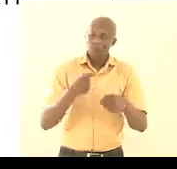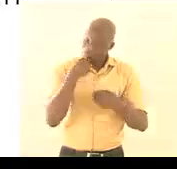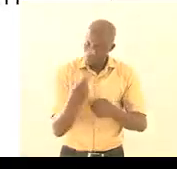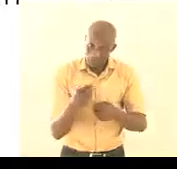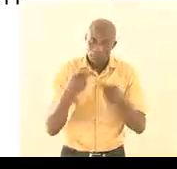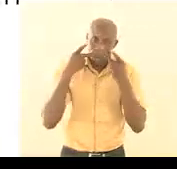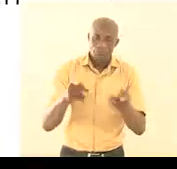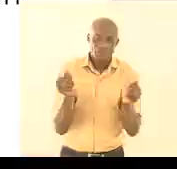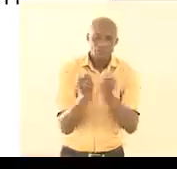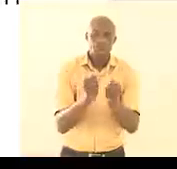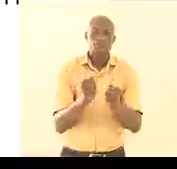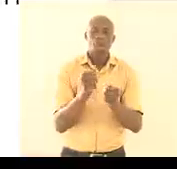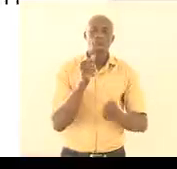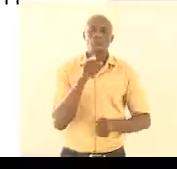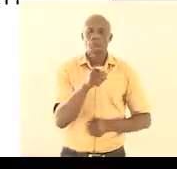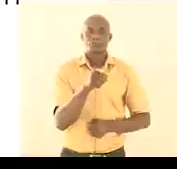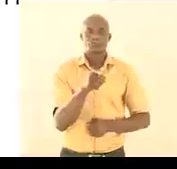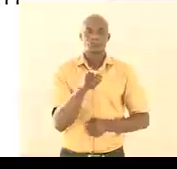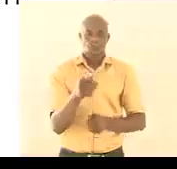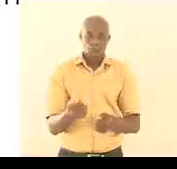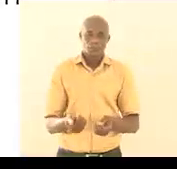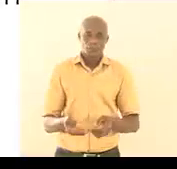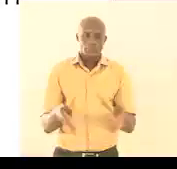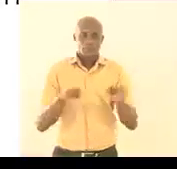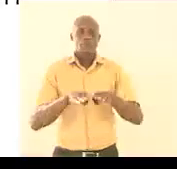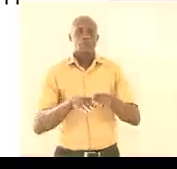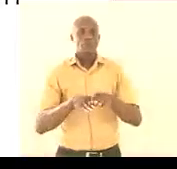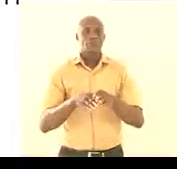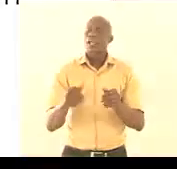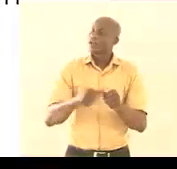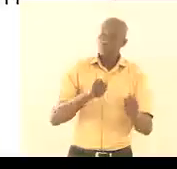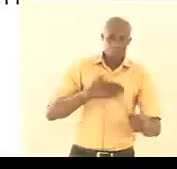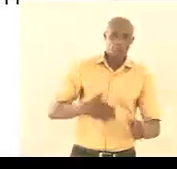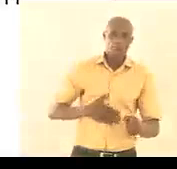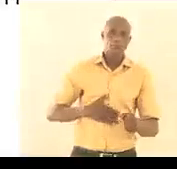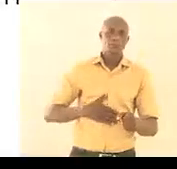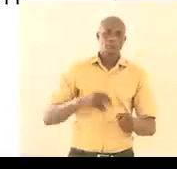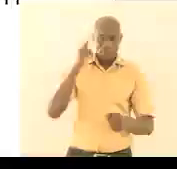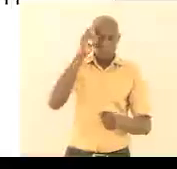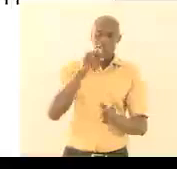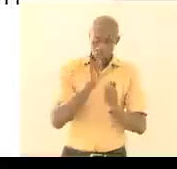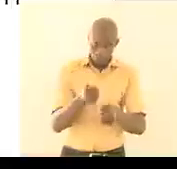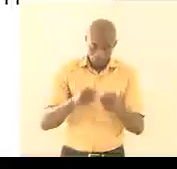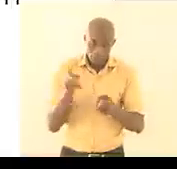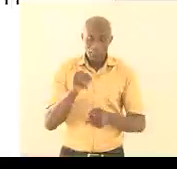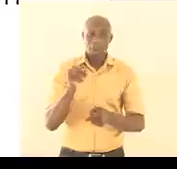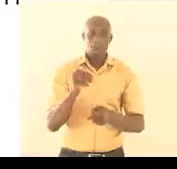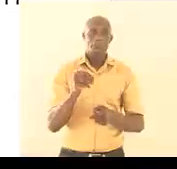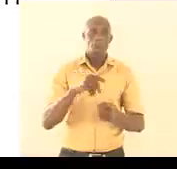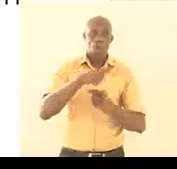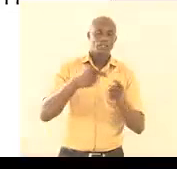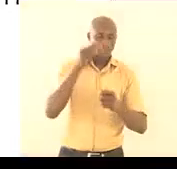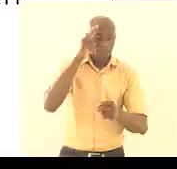you. So even the ones who betrayed him, everybody, his gift to them when he appeared was.